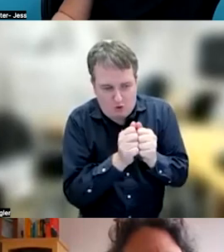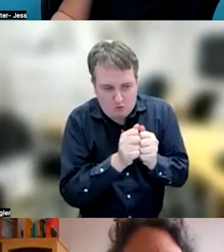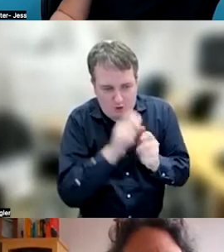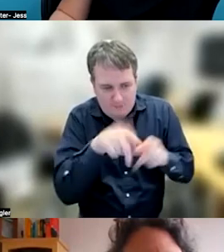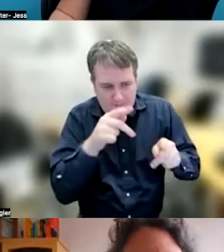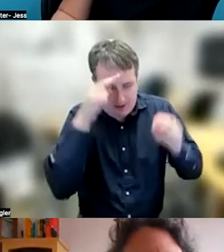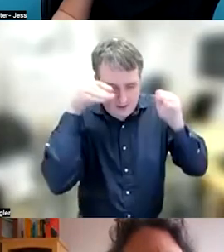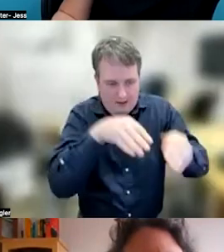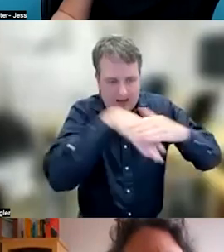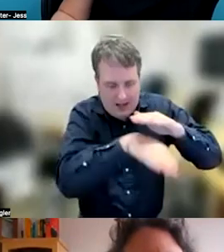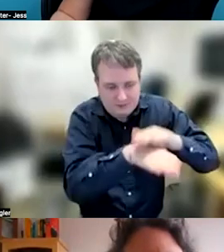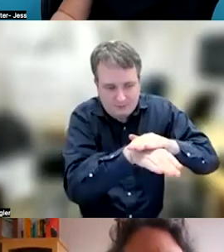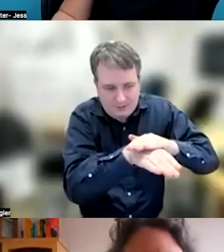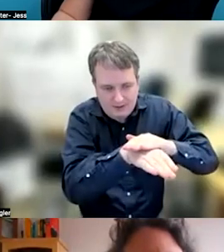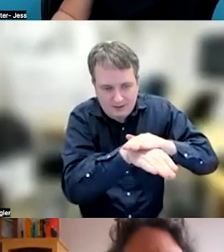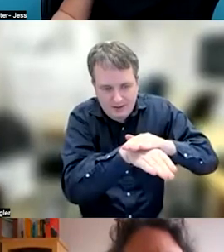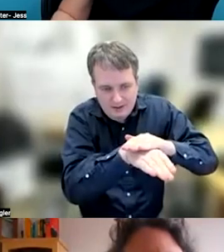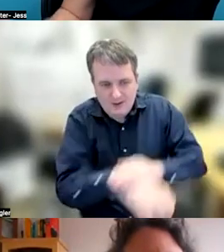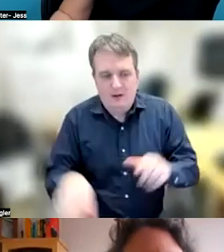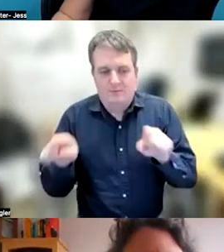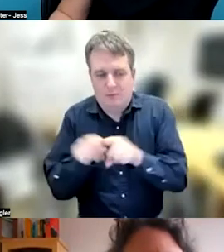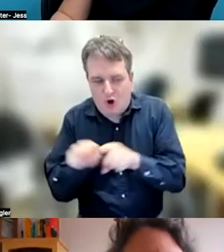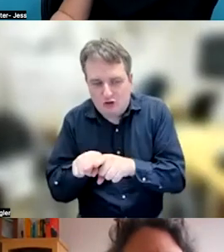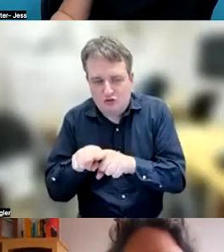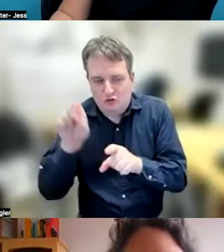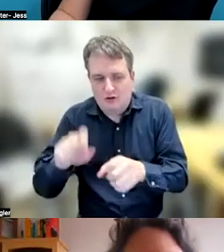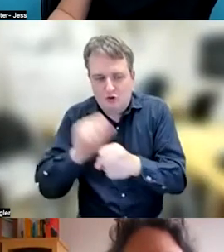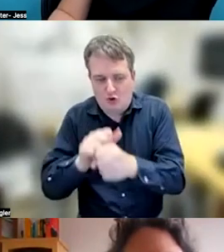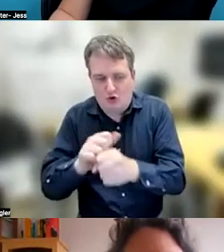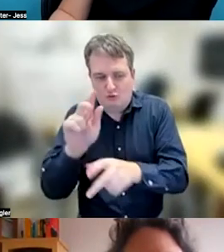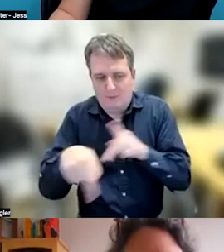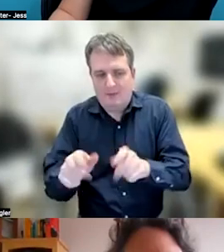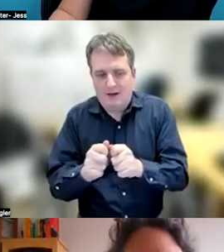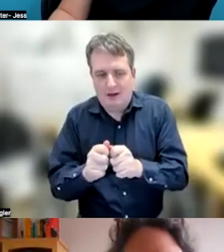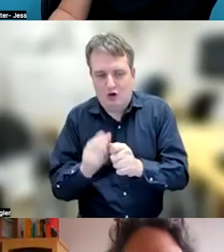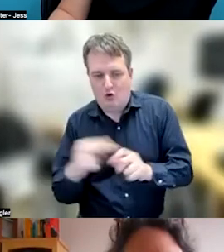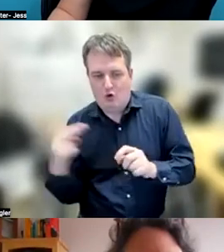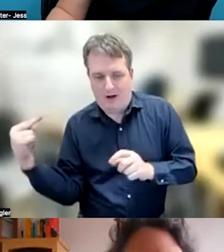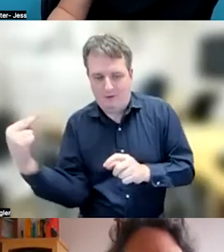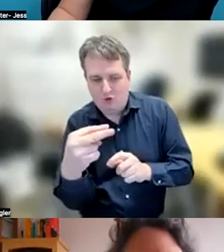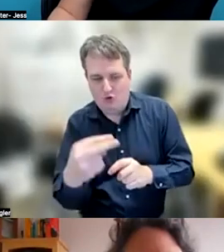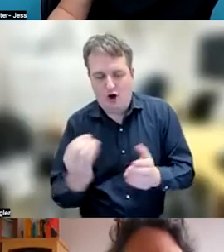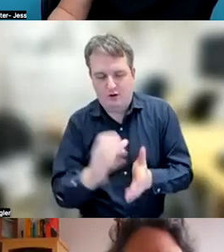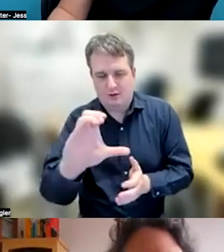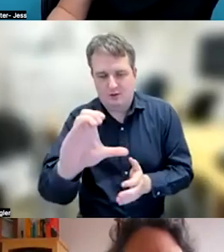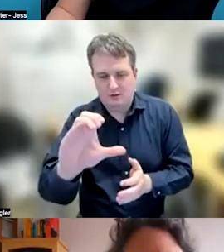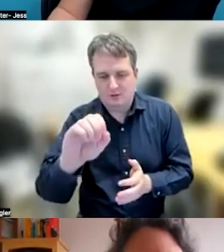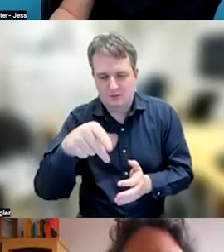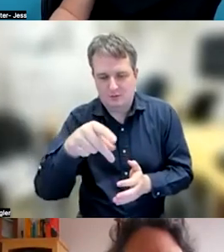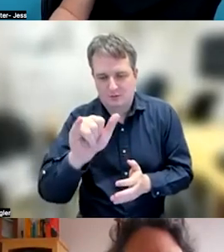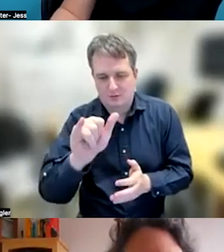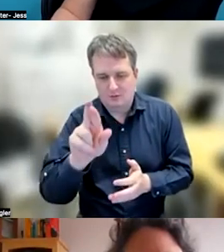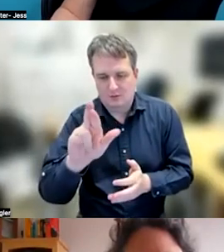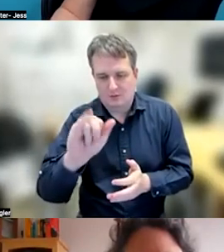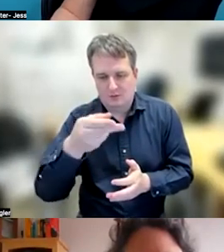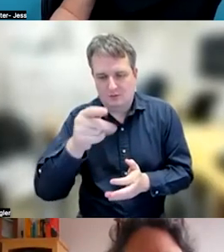example, not just working with people and focusing on the accessibility aspect, but also for working with people that have